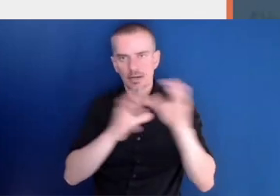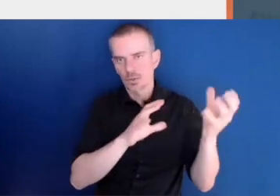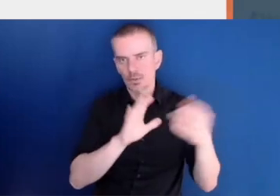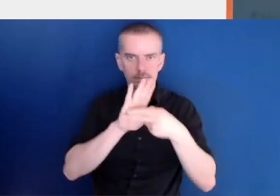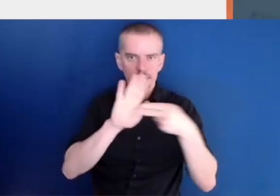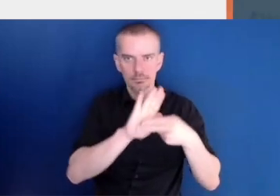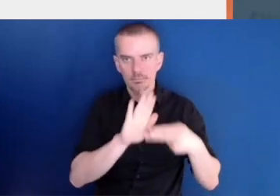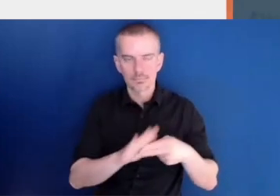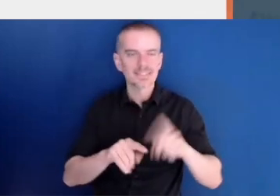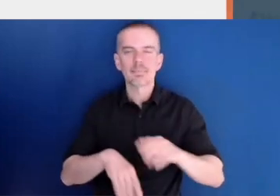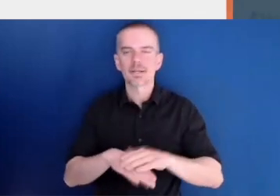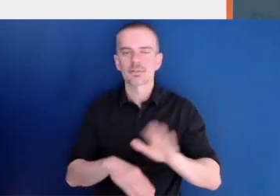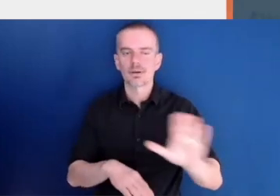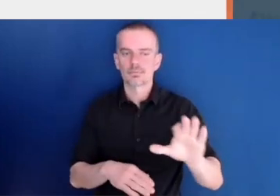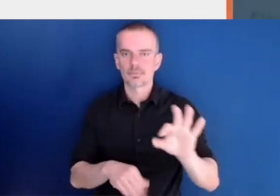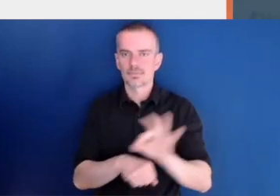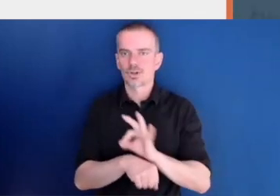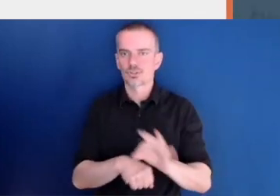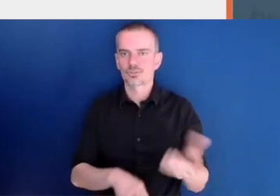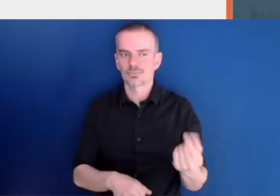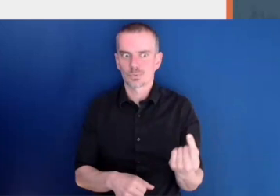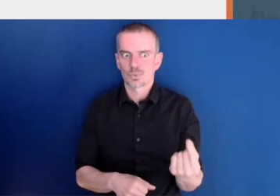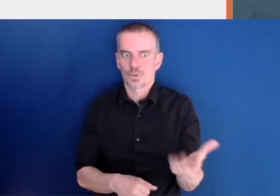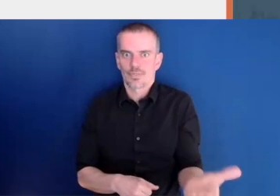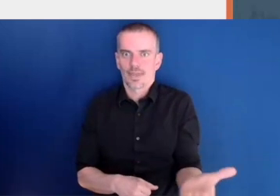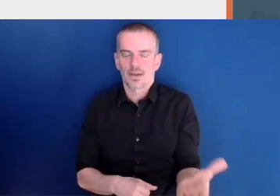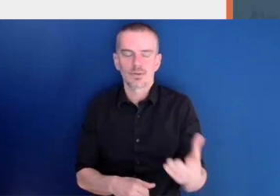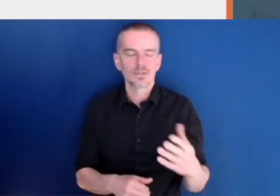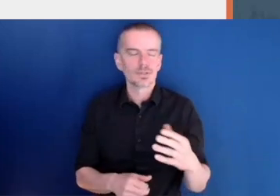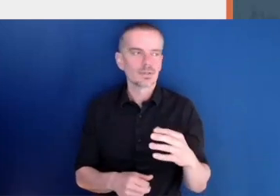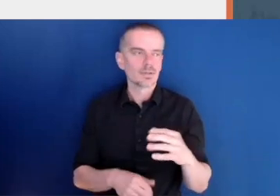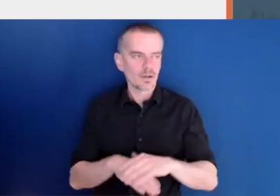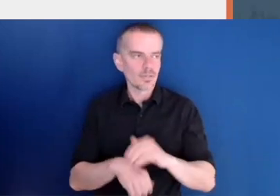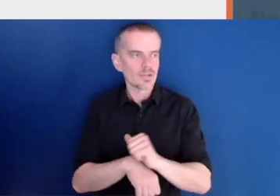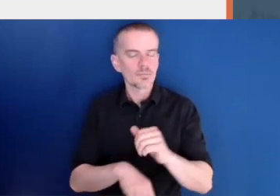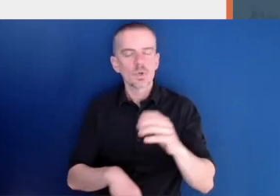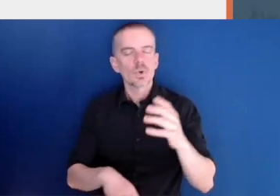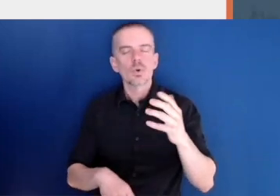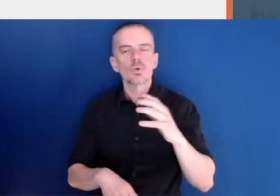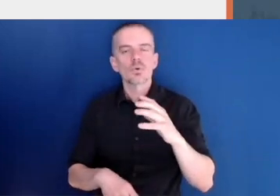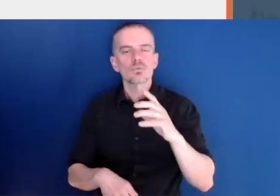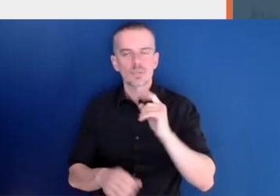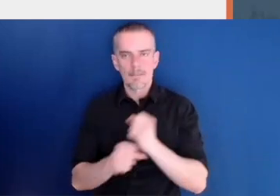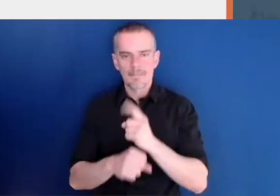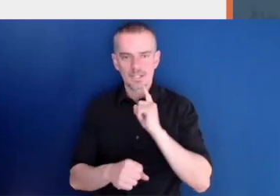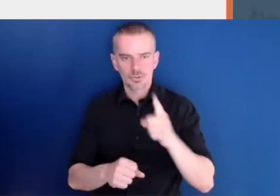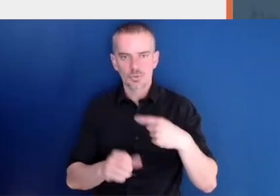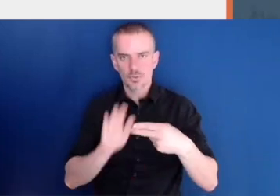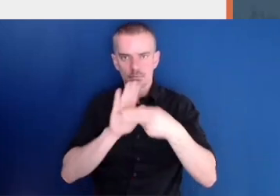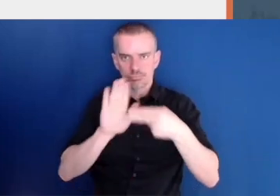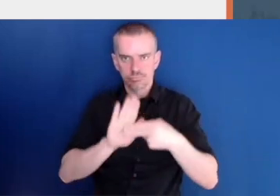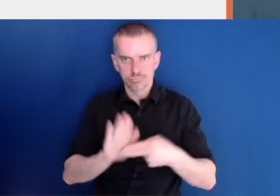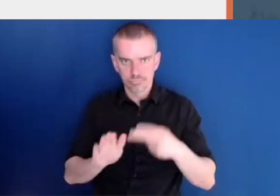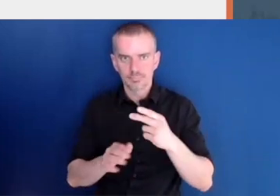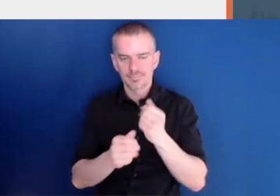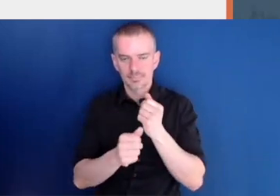function of a contractor, you know, what they're doing at the job site. So really making sure that we're classifying everyone